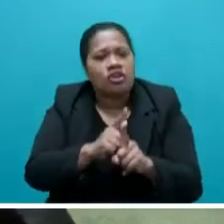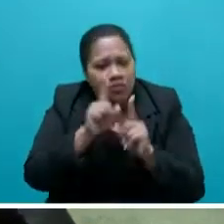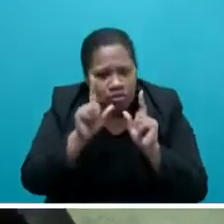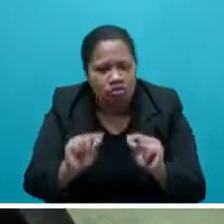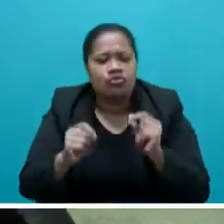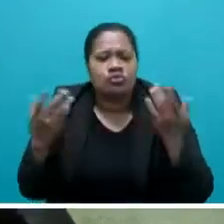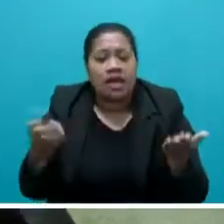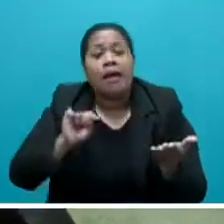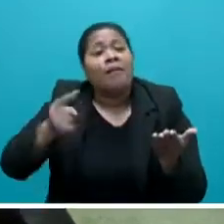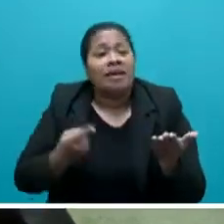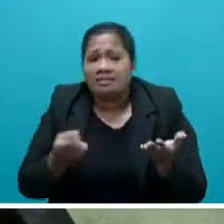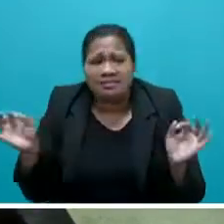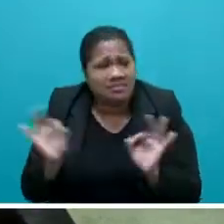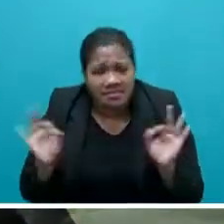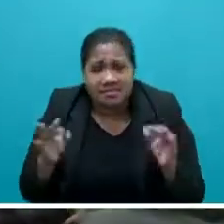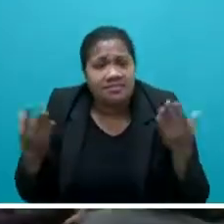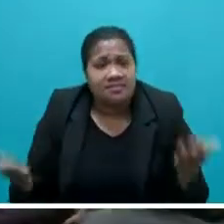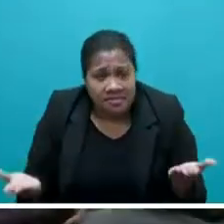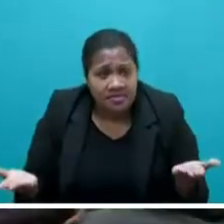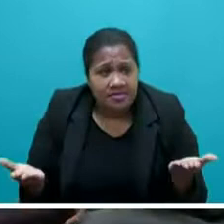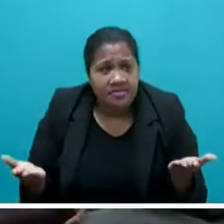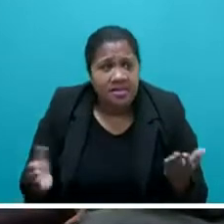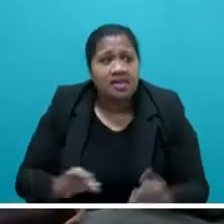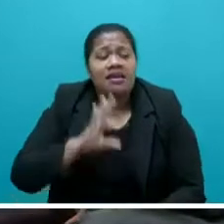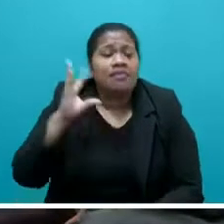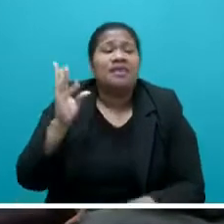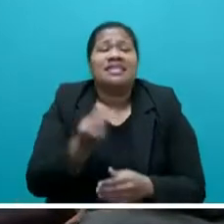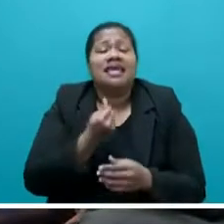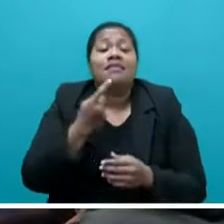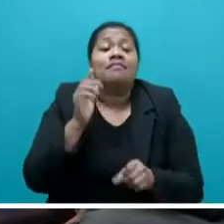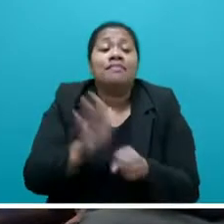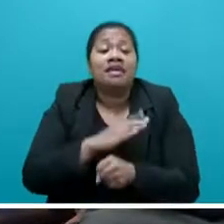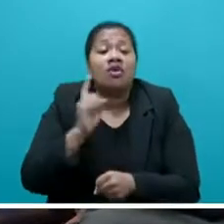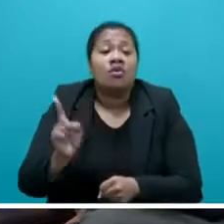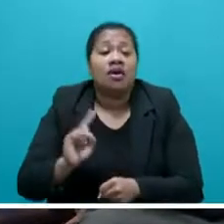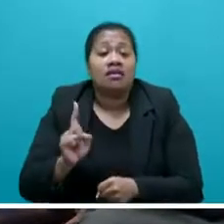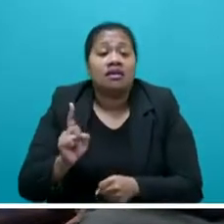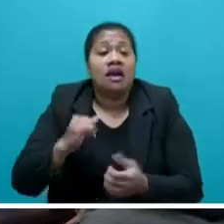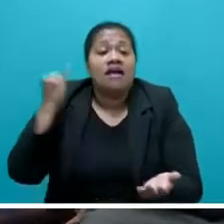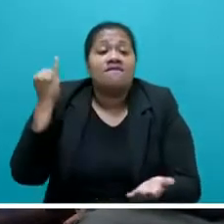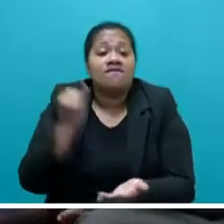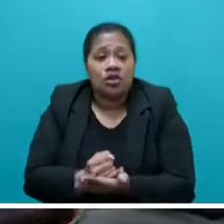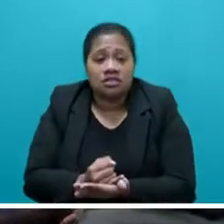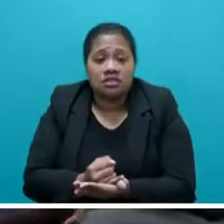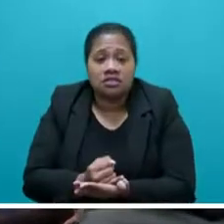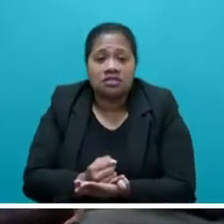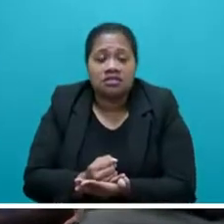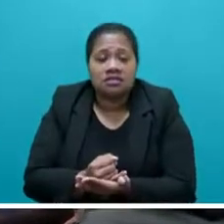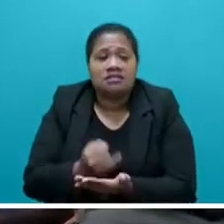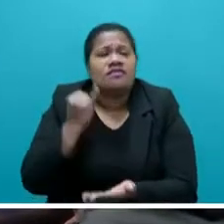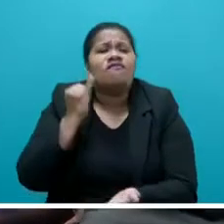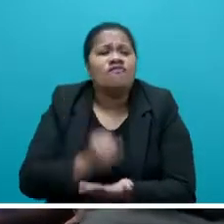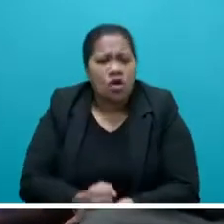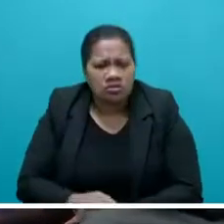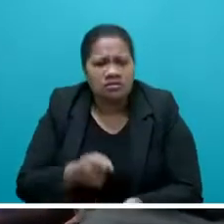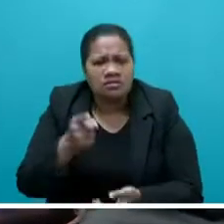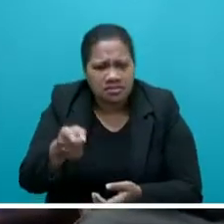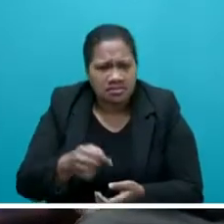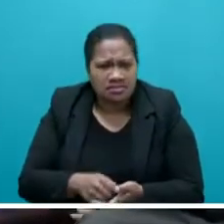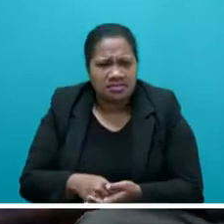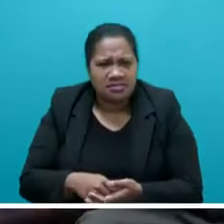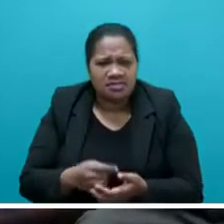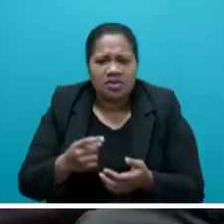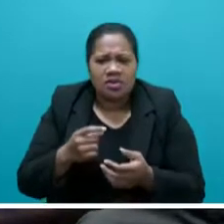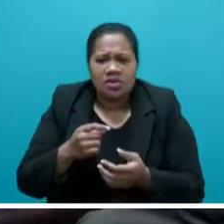sworn. They should not have sworn a false oath. Should not have sworn a false oath. That's your problem.